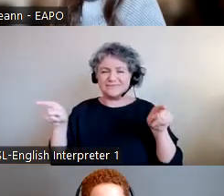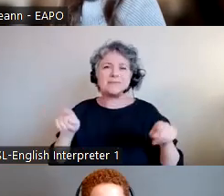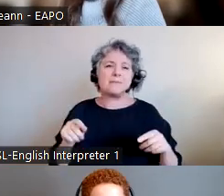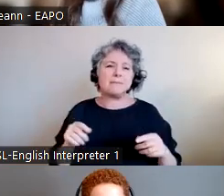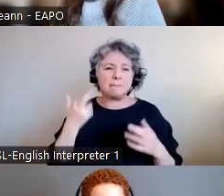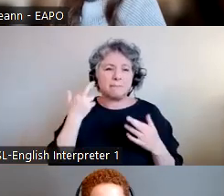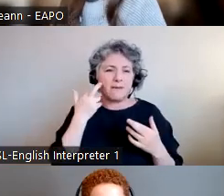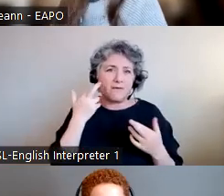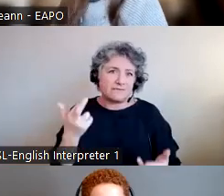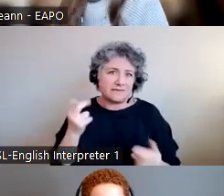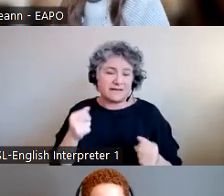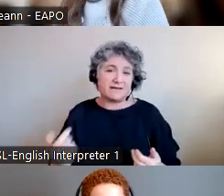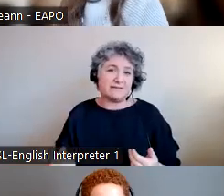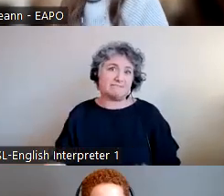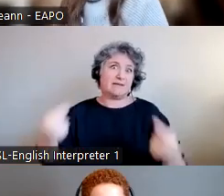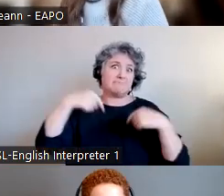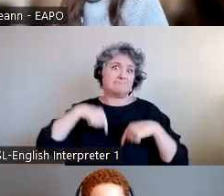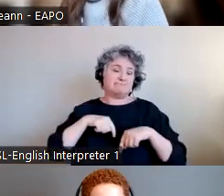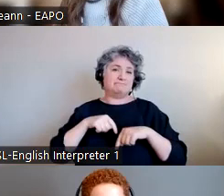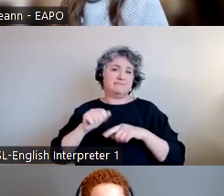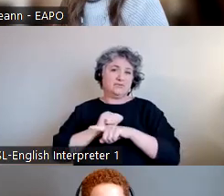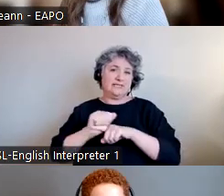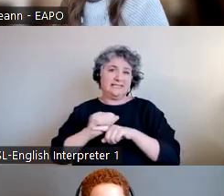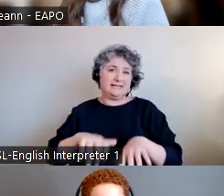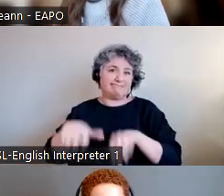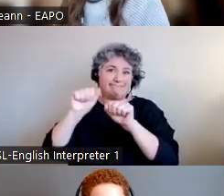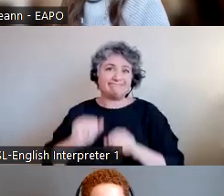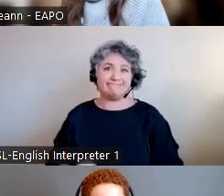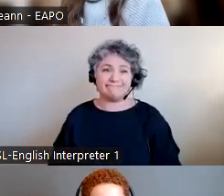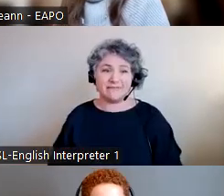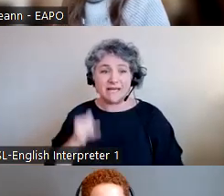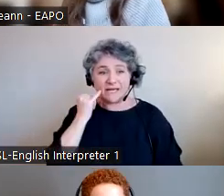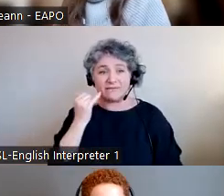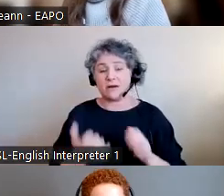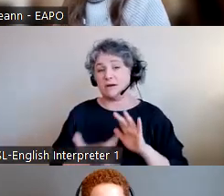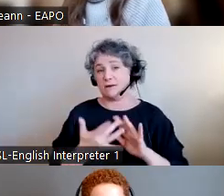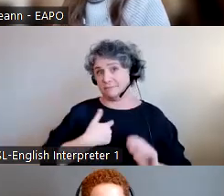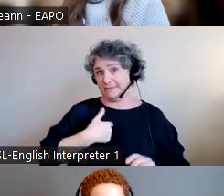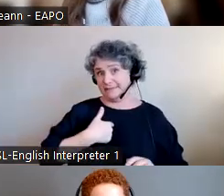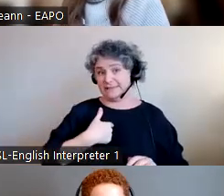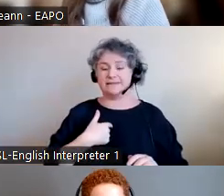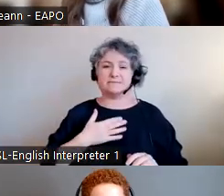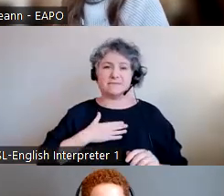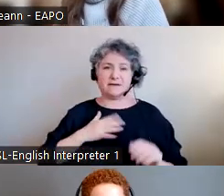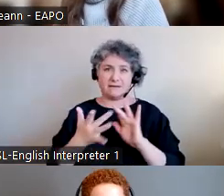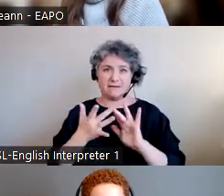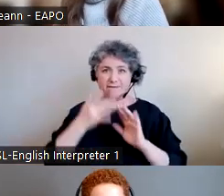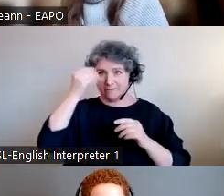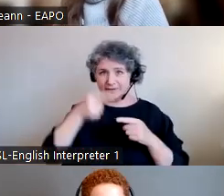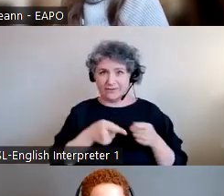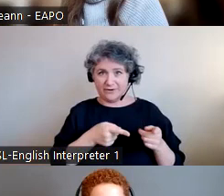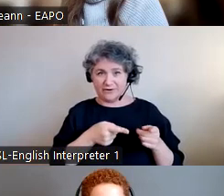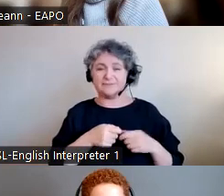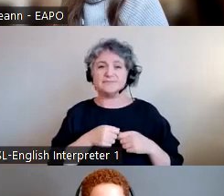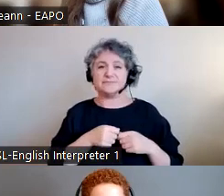to attend some of those training sessions. And if you want to contact myself, there's my contact information, which is also